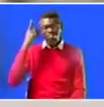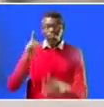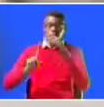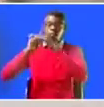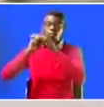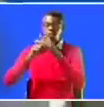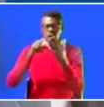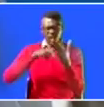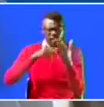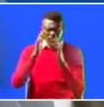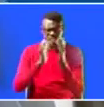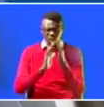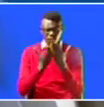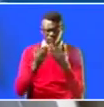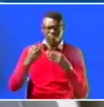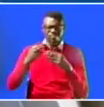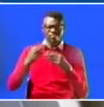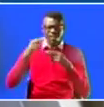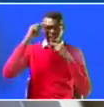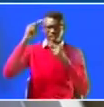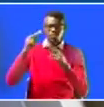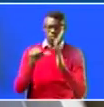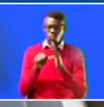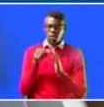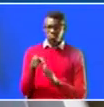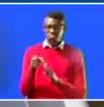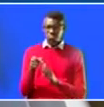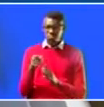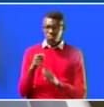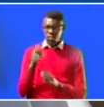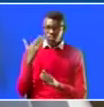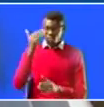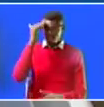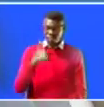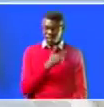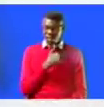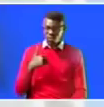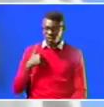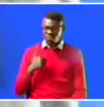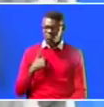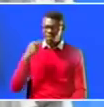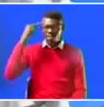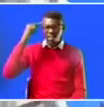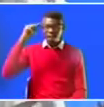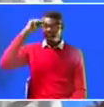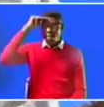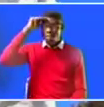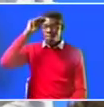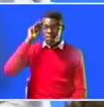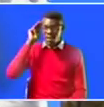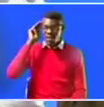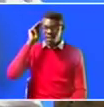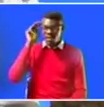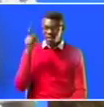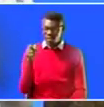school. For me, as a Catholic, when I interpreted it, it was like Mary was the one person who could really assist me reach